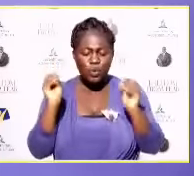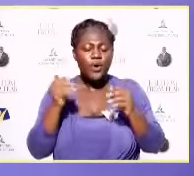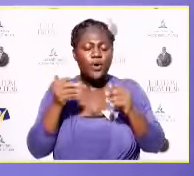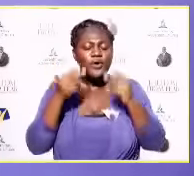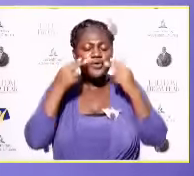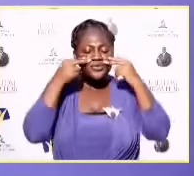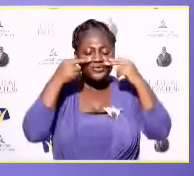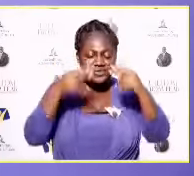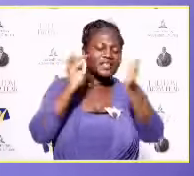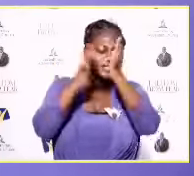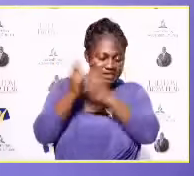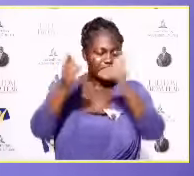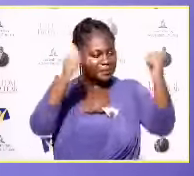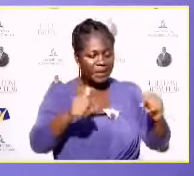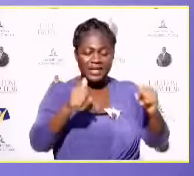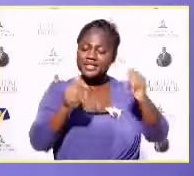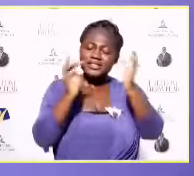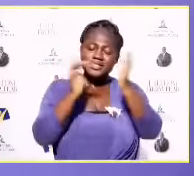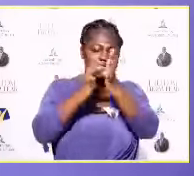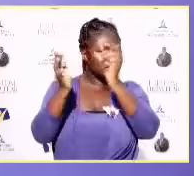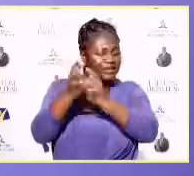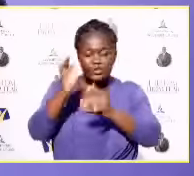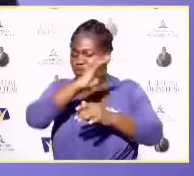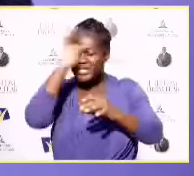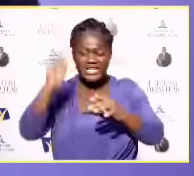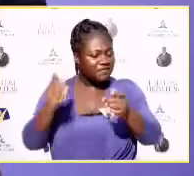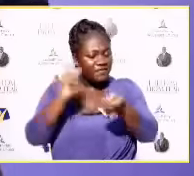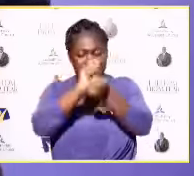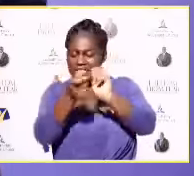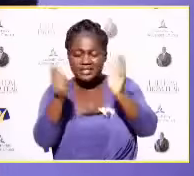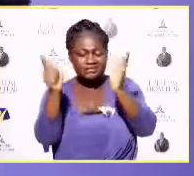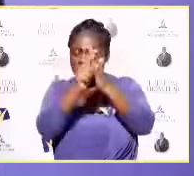Jesus will not change his law to suit us.